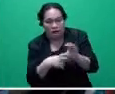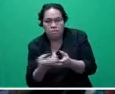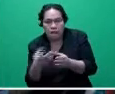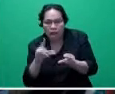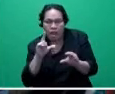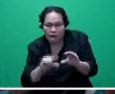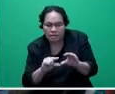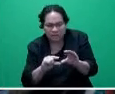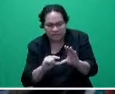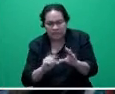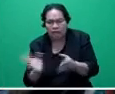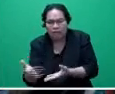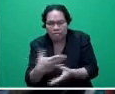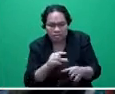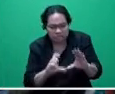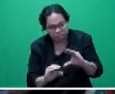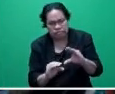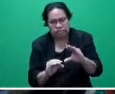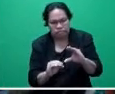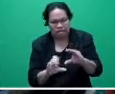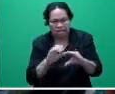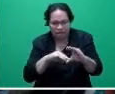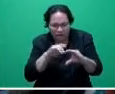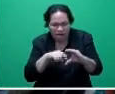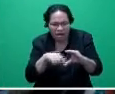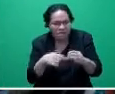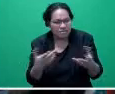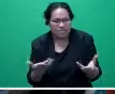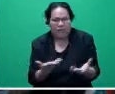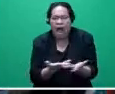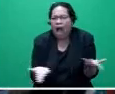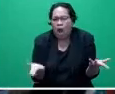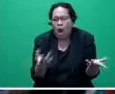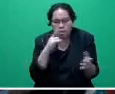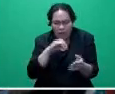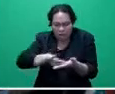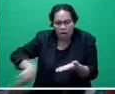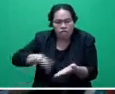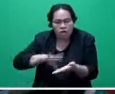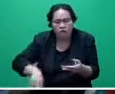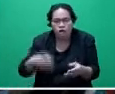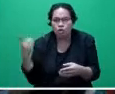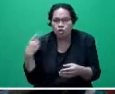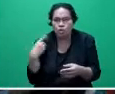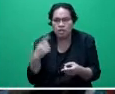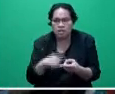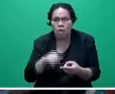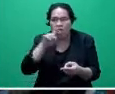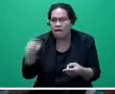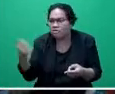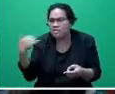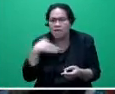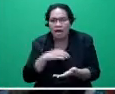young person asked, how is it possible for the Fiji First government now remove duty on more than 1,600